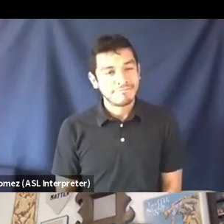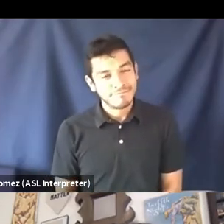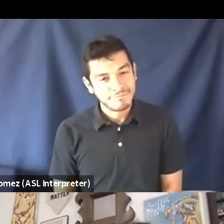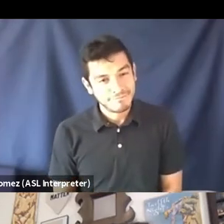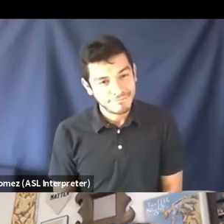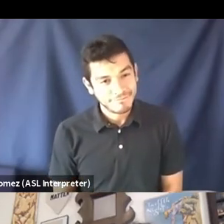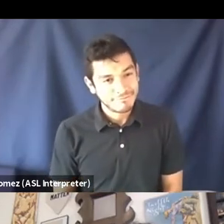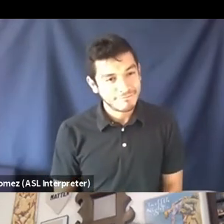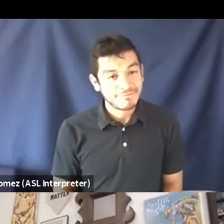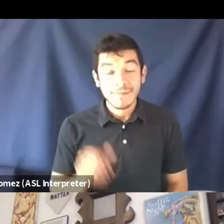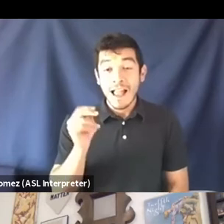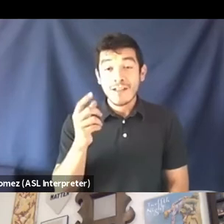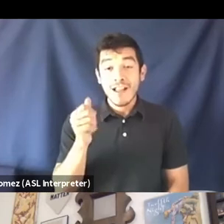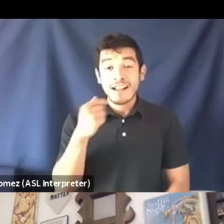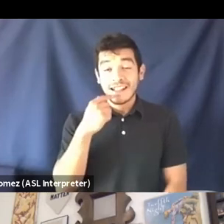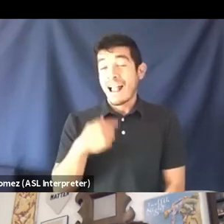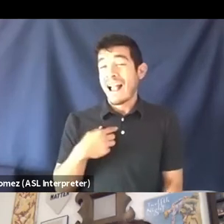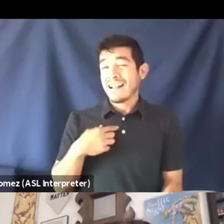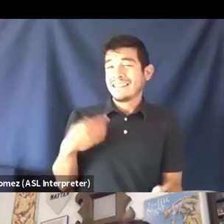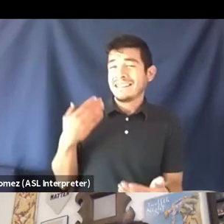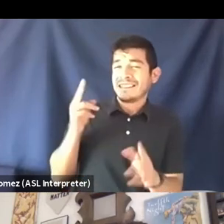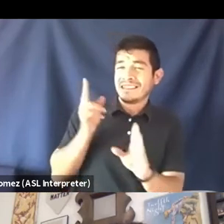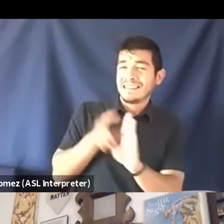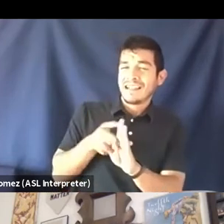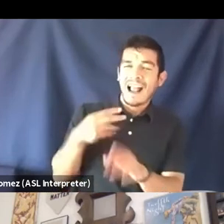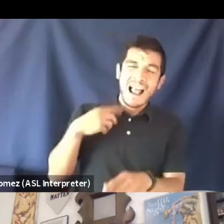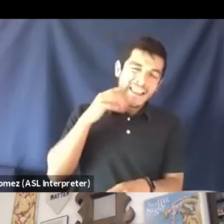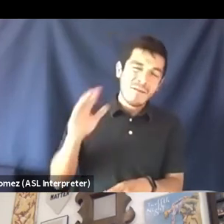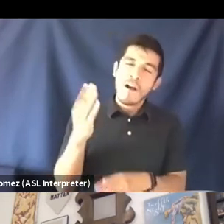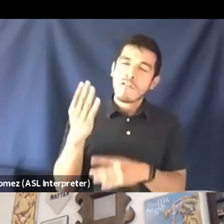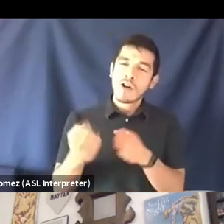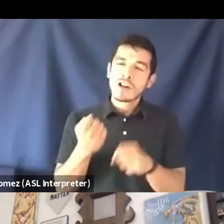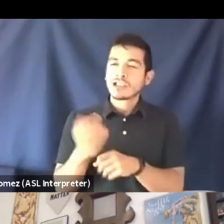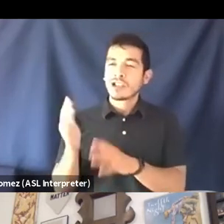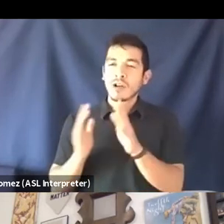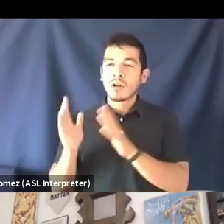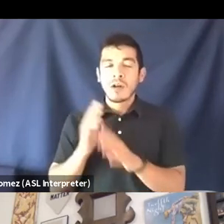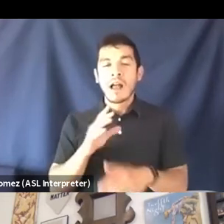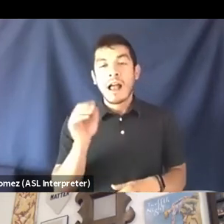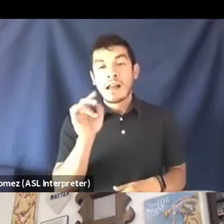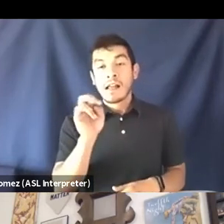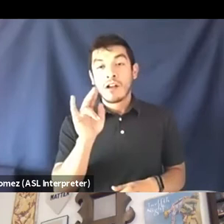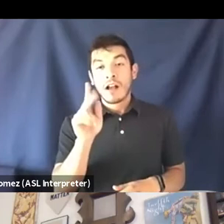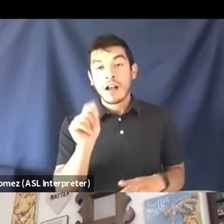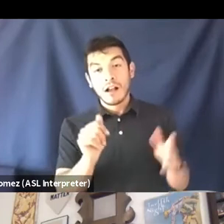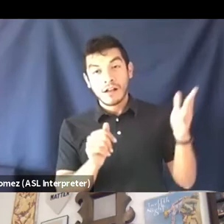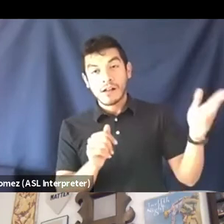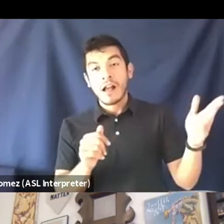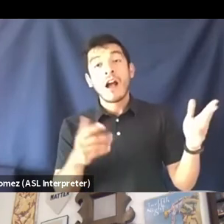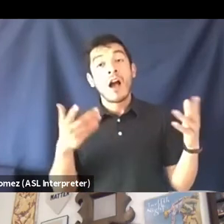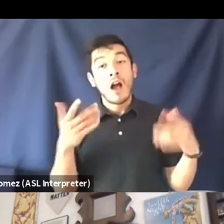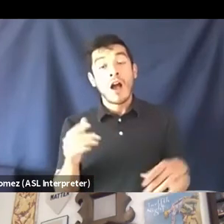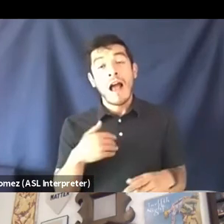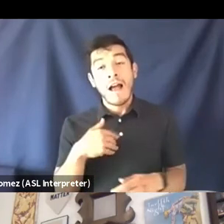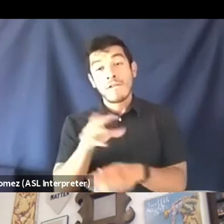I came on the project about, I guess now 4 years ago, and Erika had been, you know, filming for a